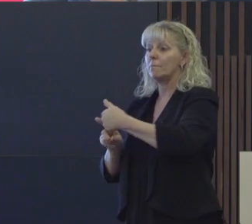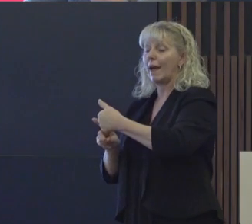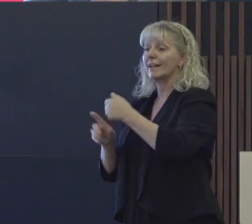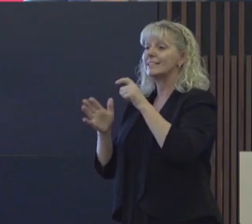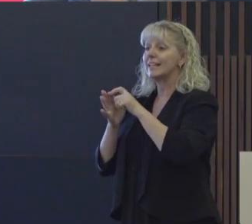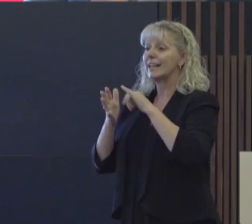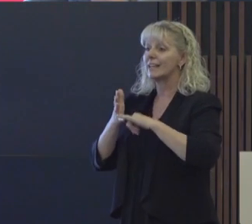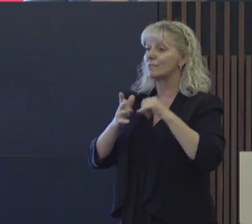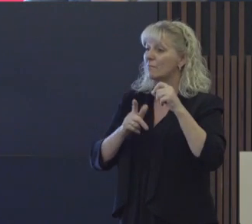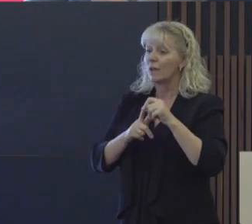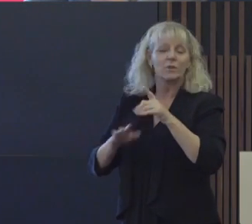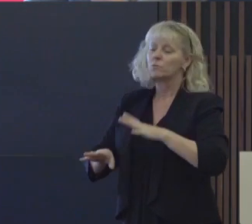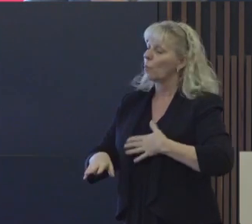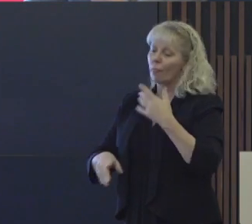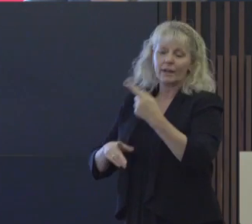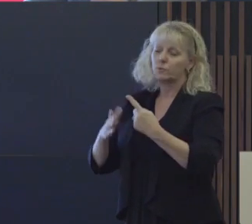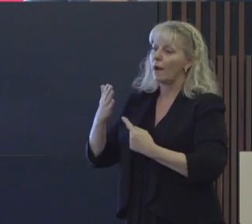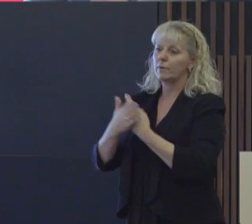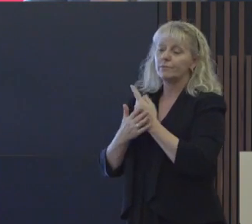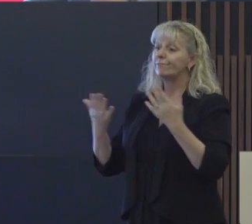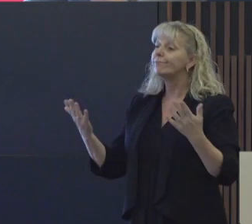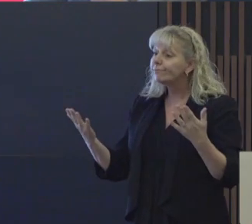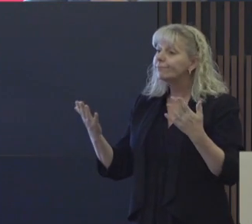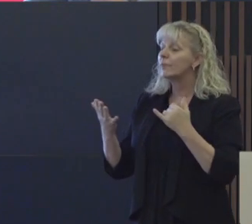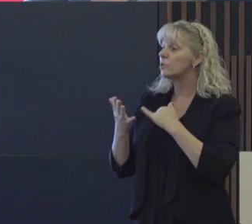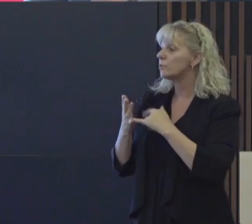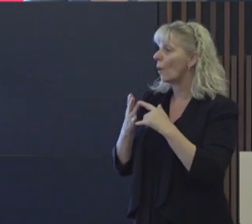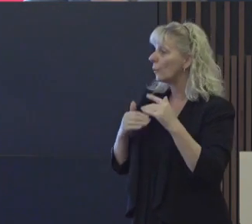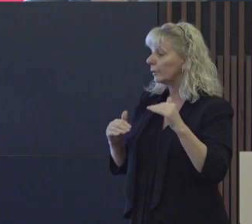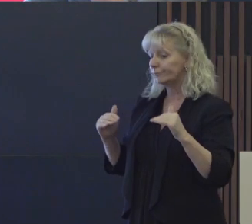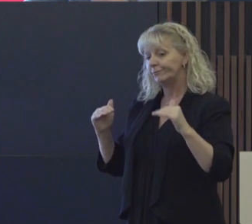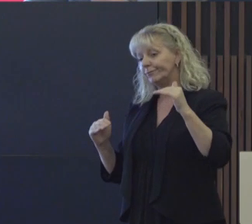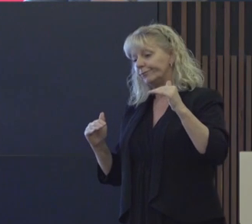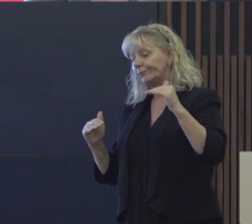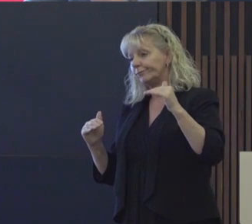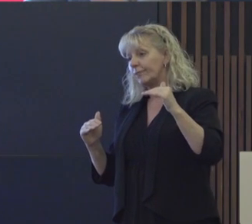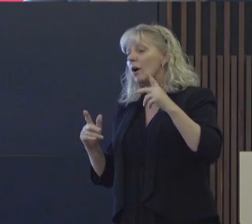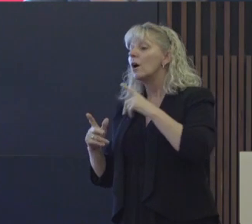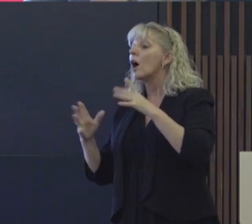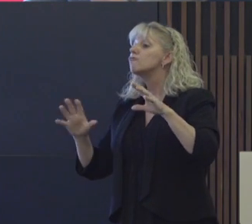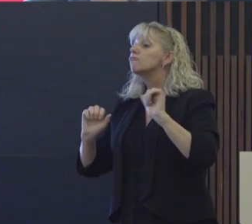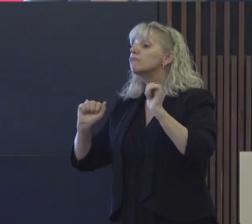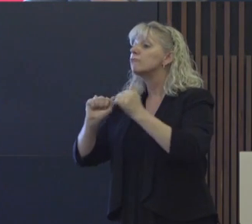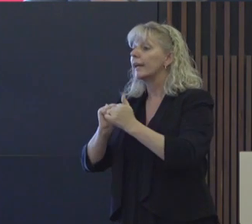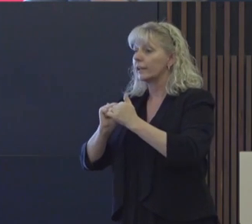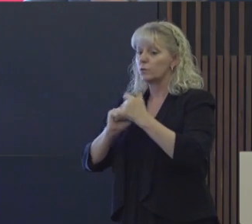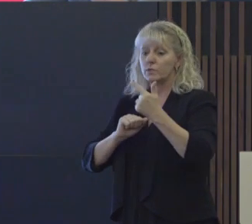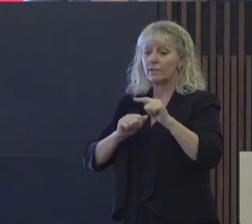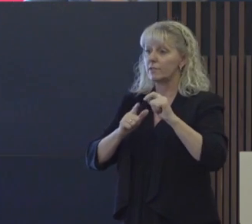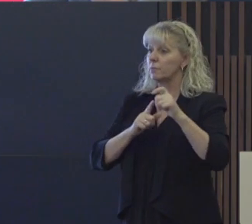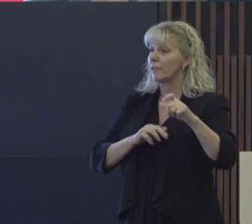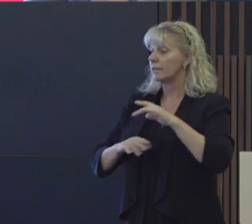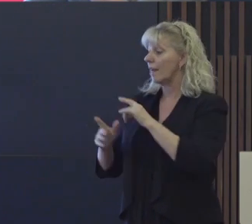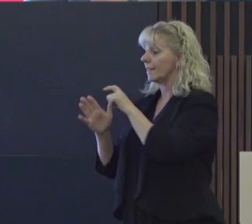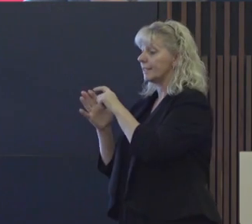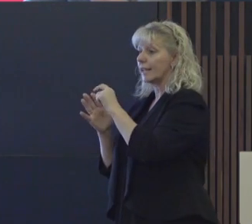DSP. We didn't want that to happen, so by agreeing to the 70%, under the legislation, the